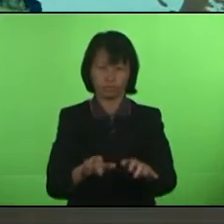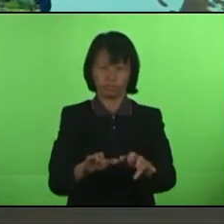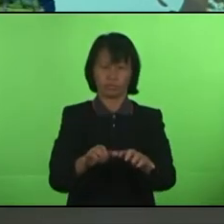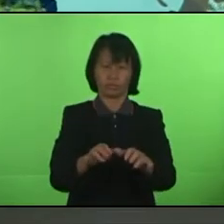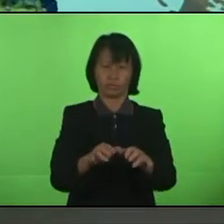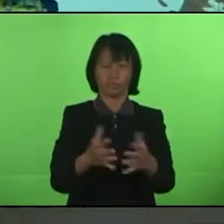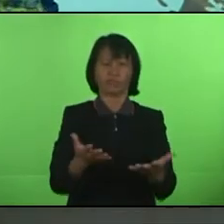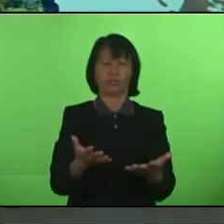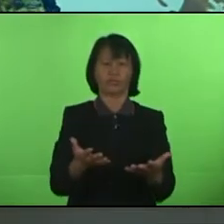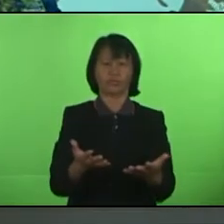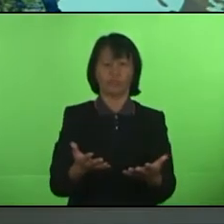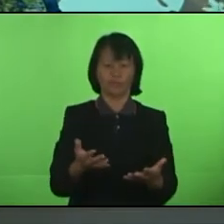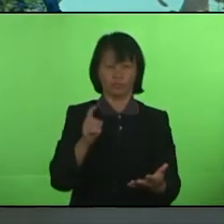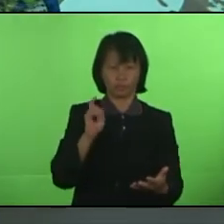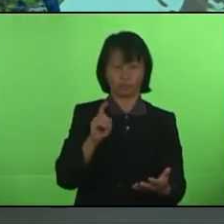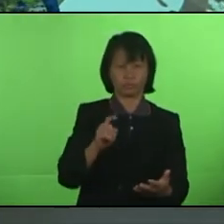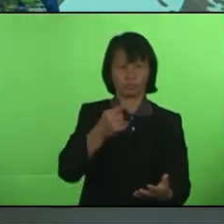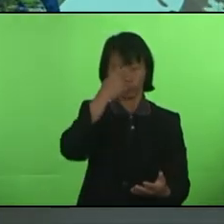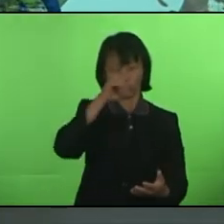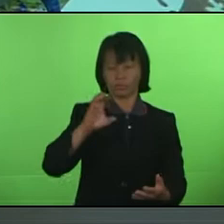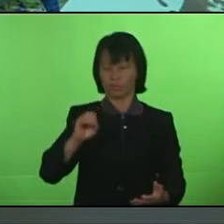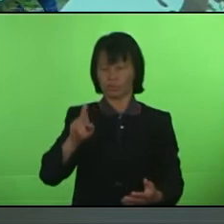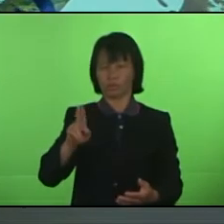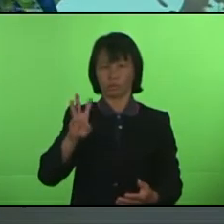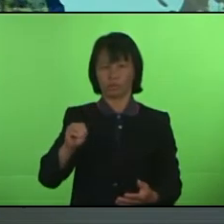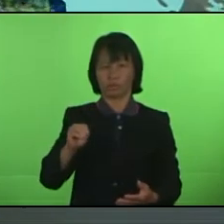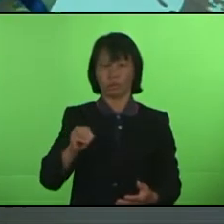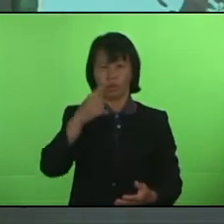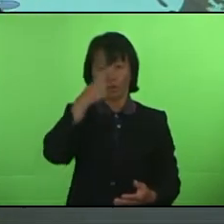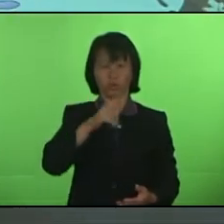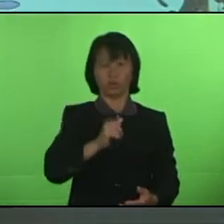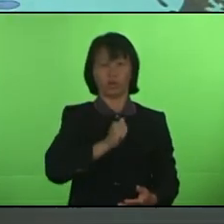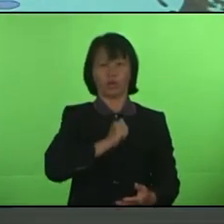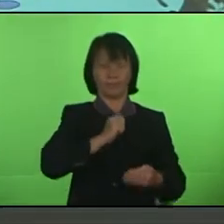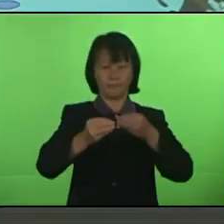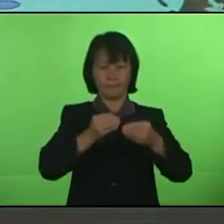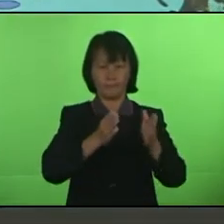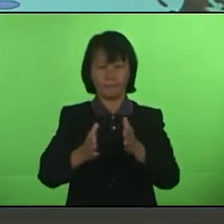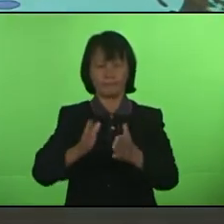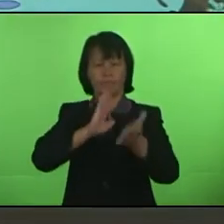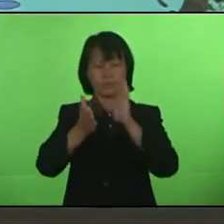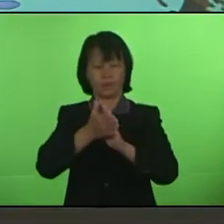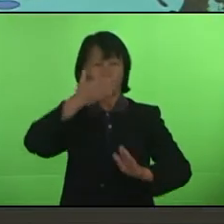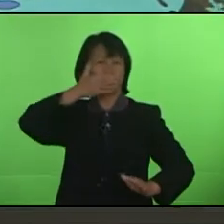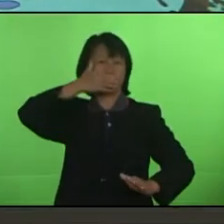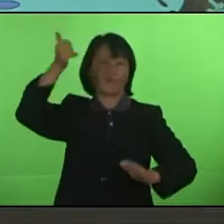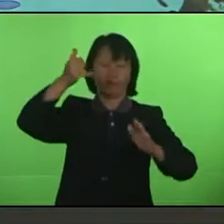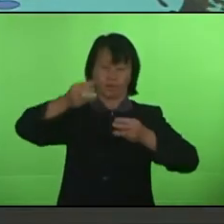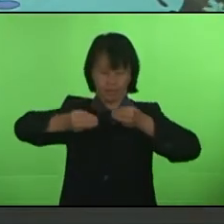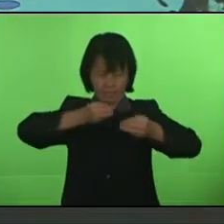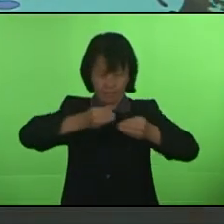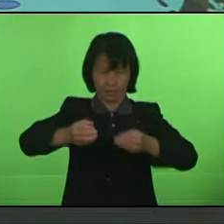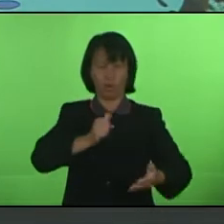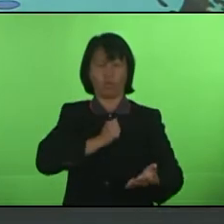various tools that are made available for OUM, ODL learners to help them become better managers of their